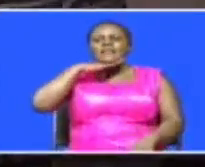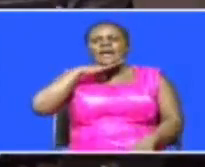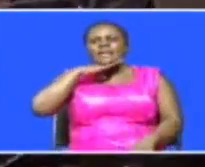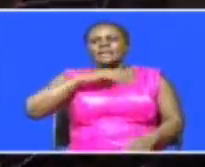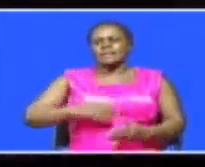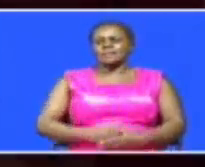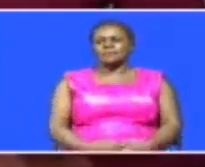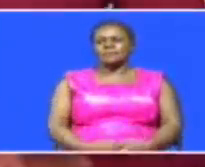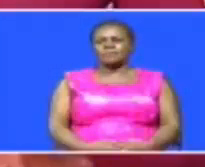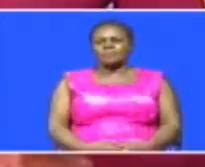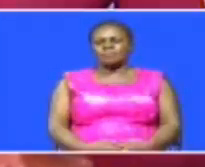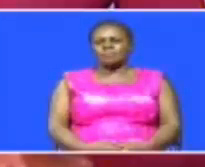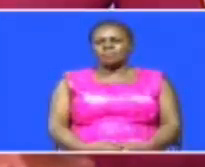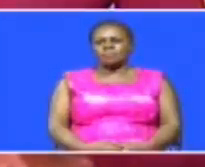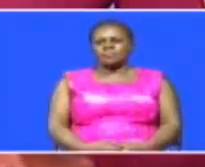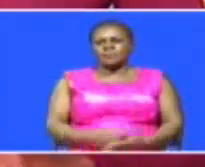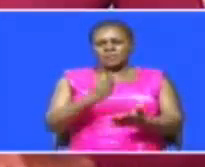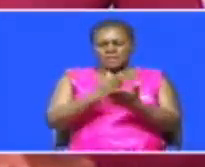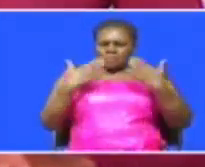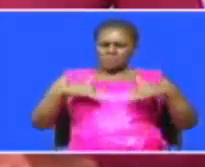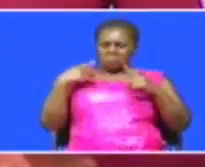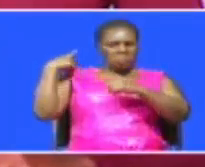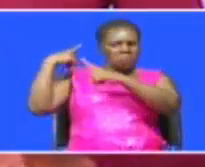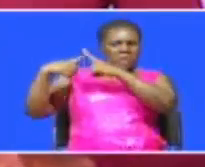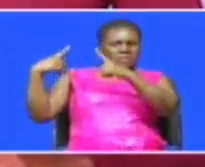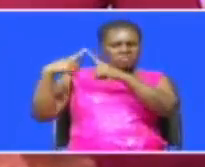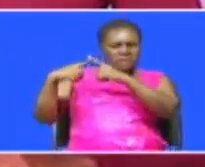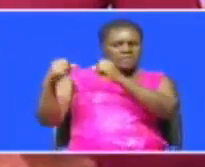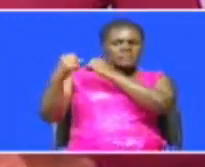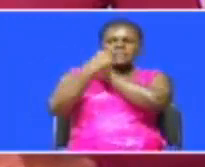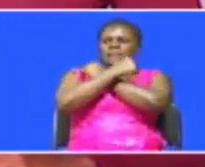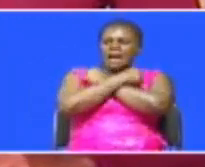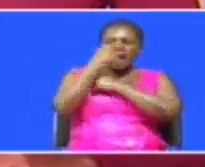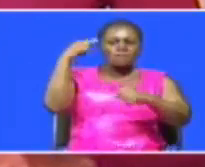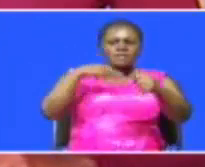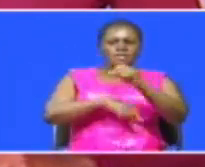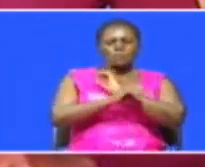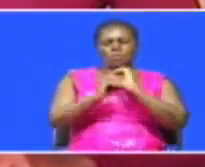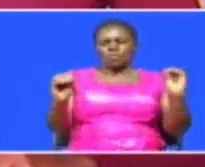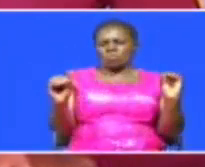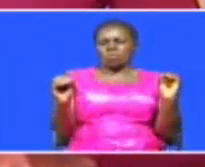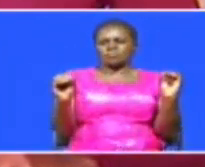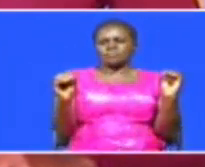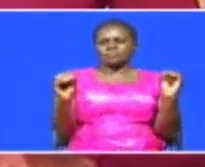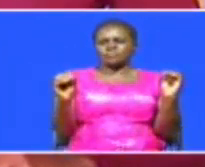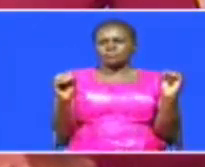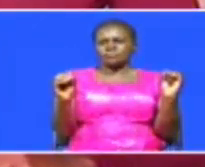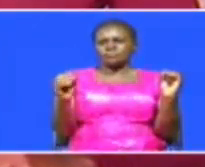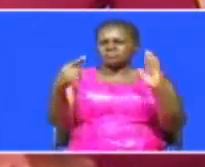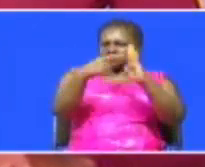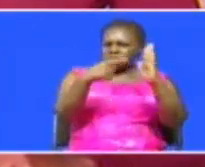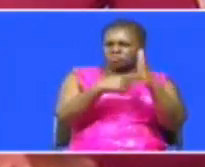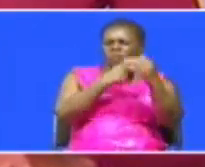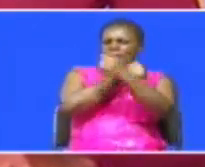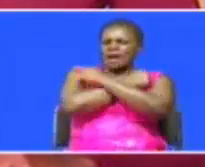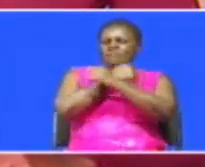terror scene. You know, there are some people who never experience unconditional love, because that's how I describe unconditional love.